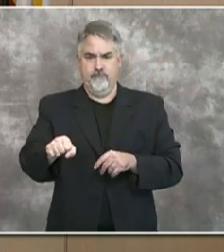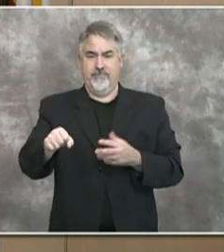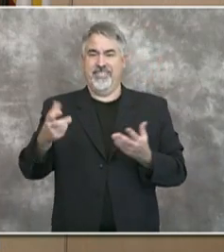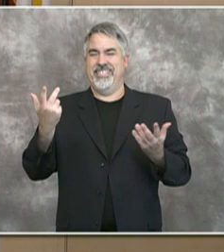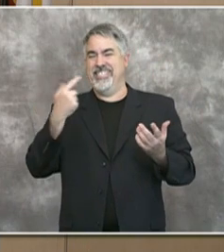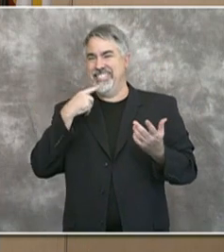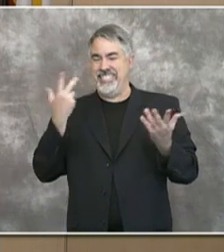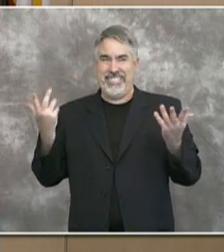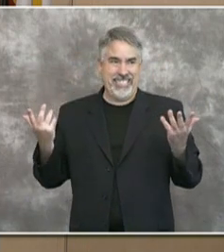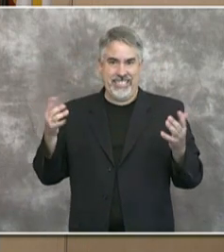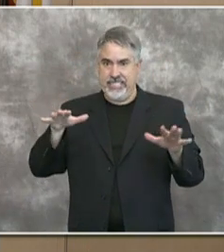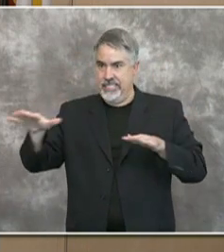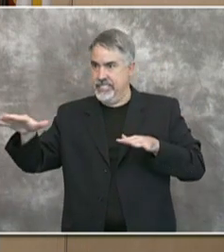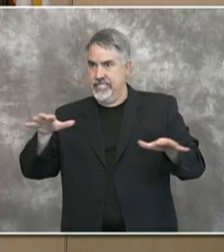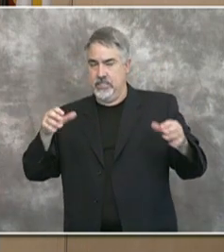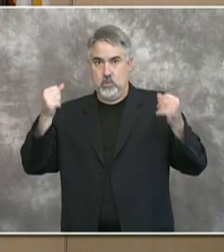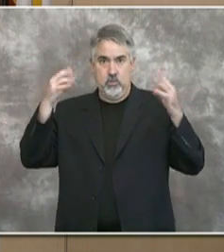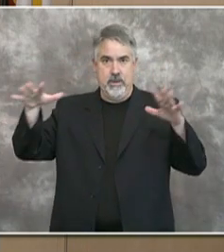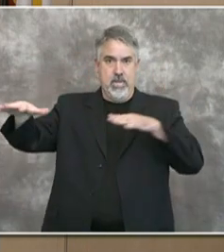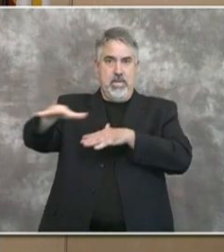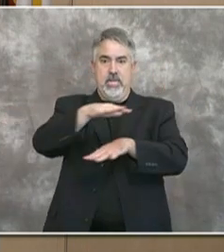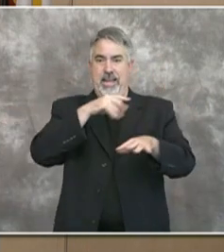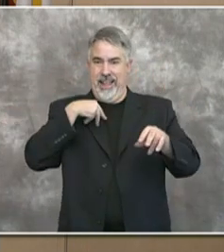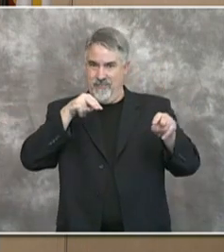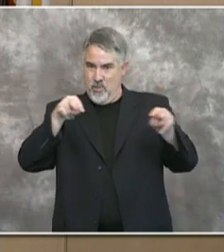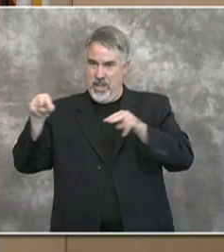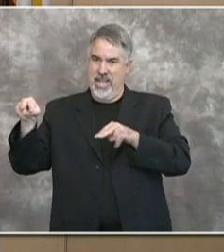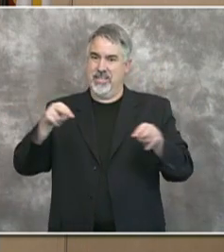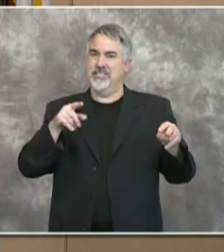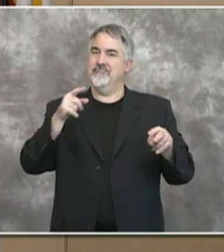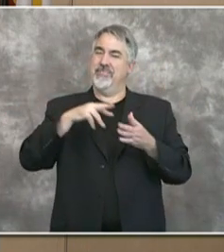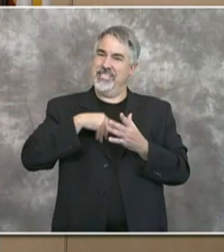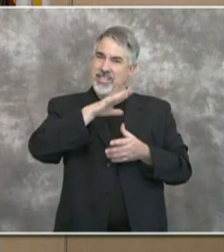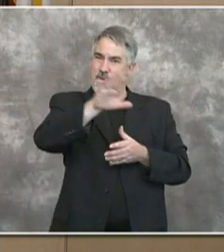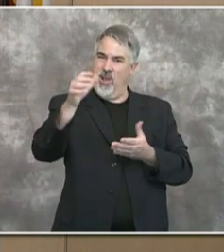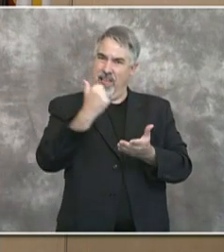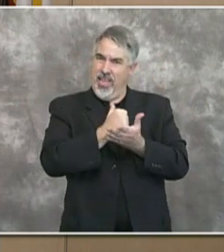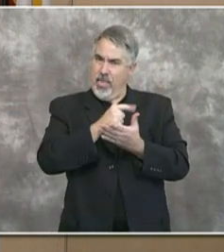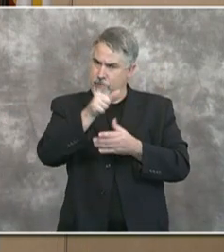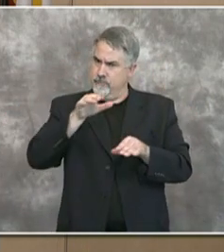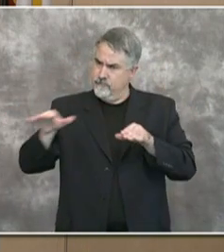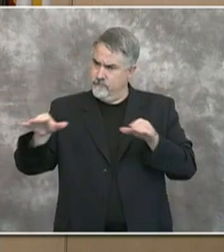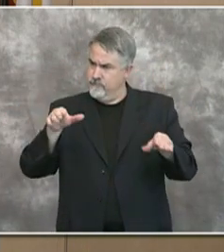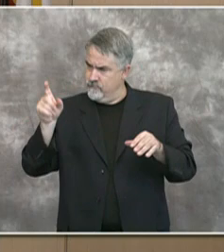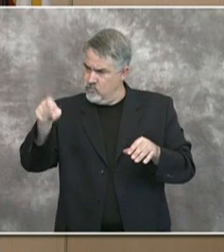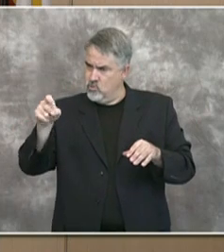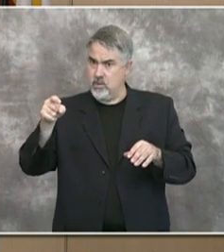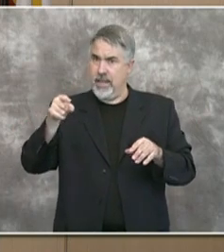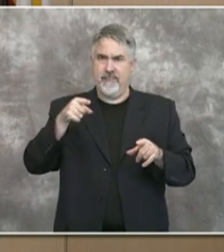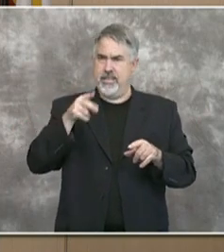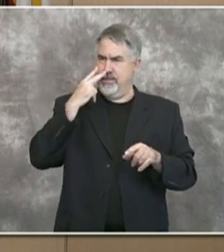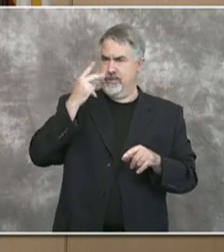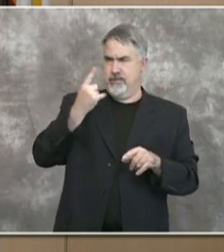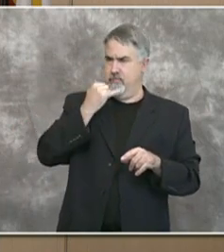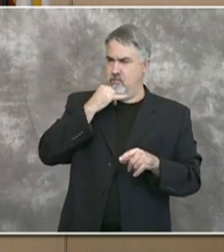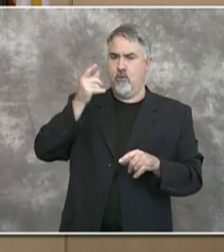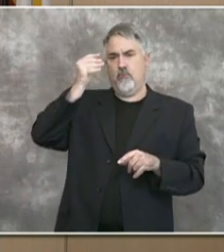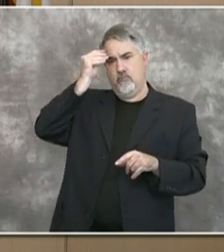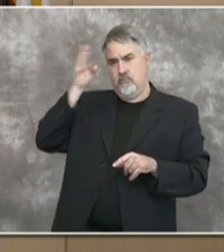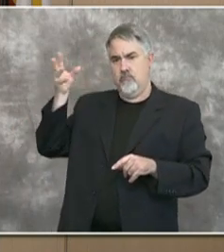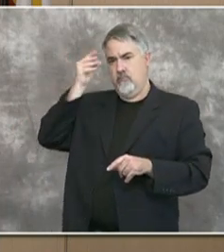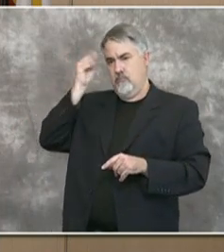utilize assistance of the general public. So we've provided information if a business is in a